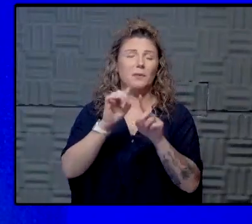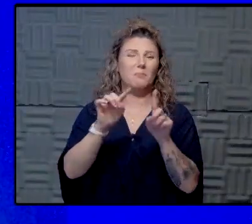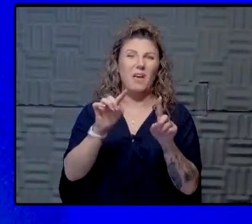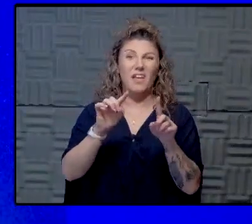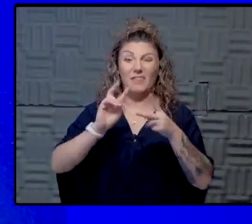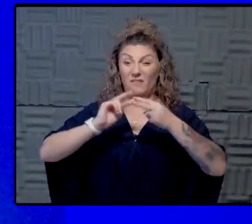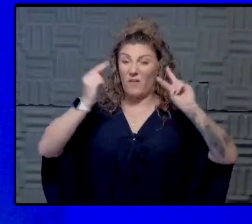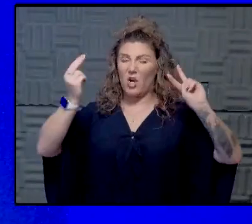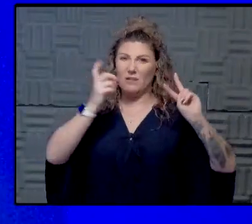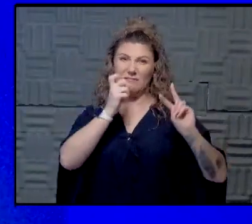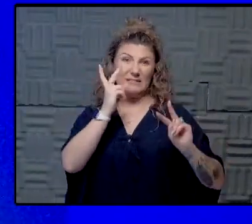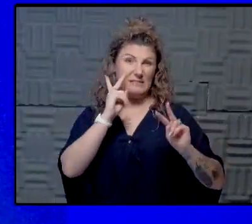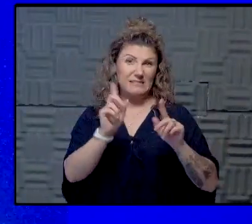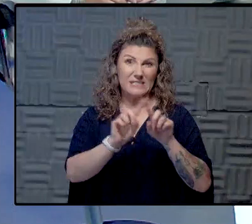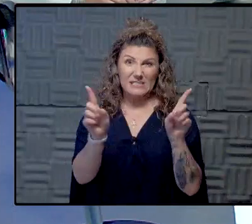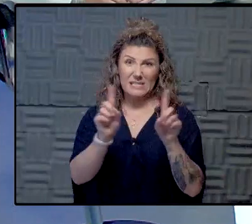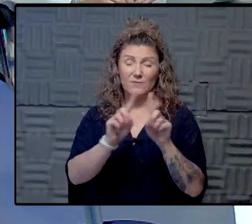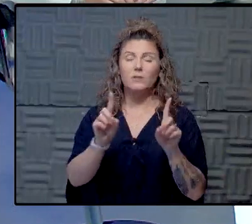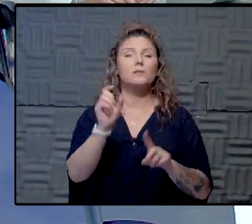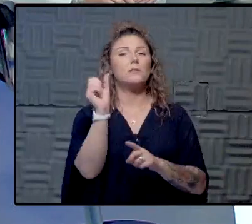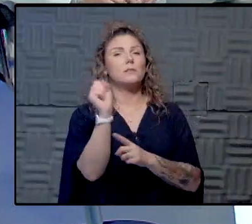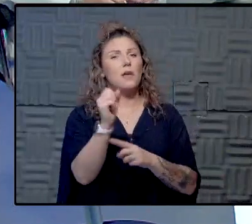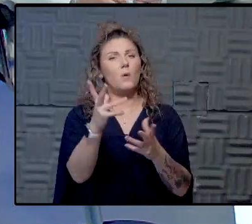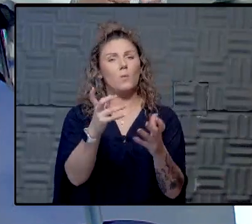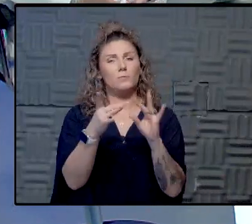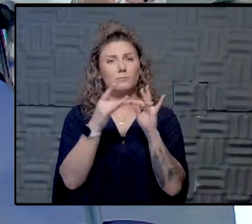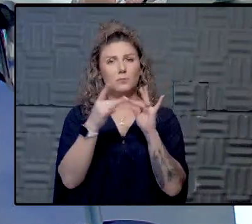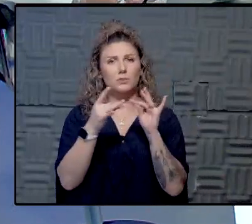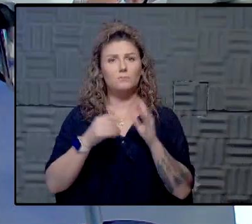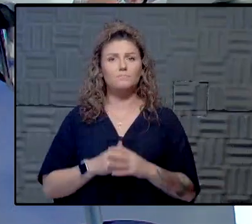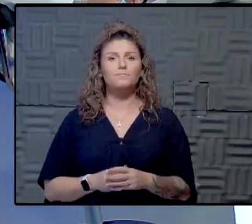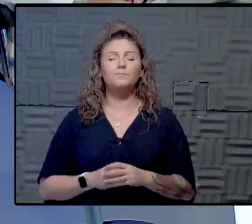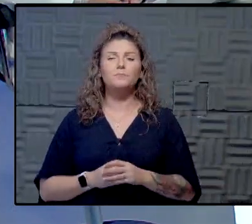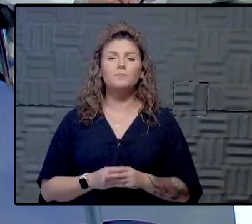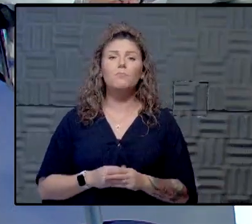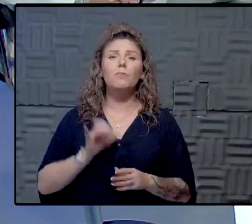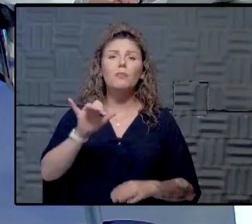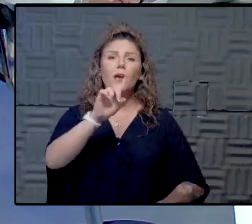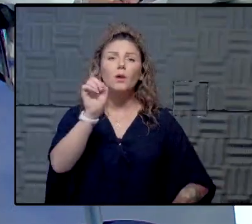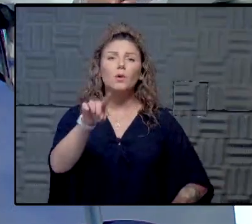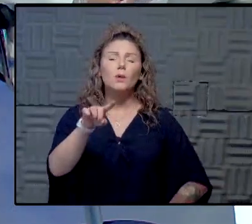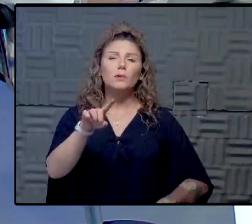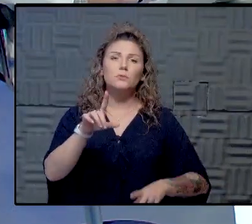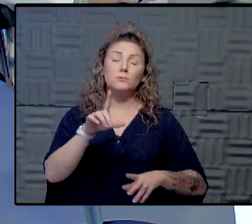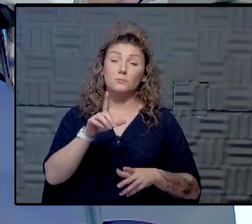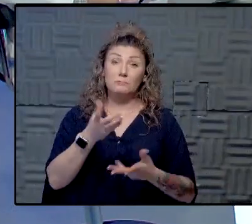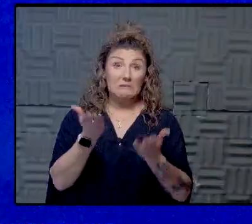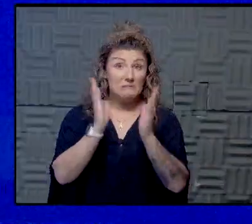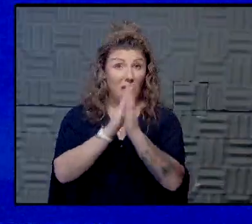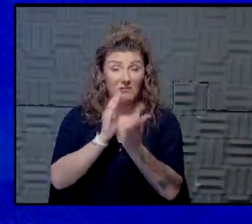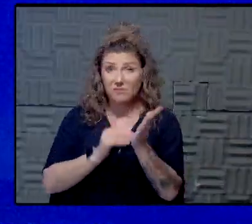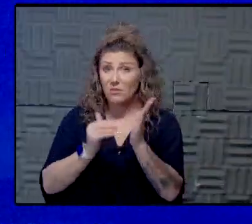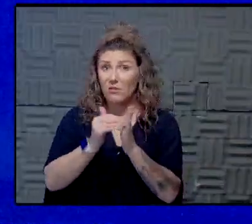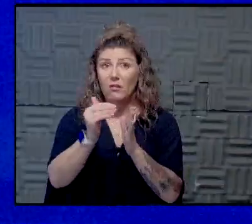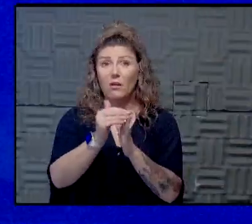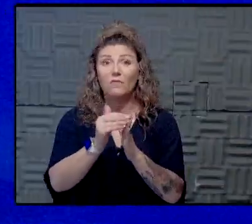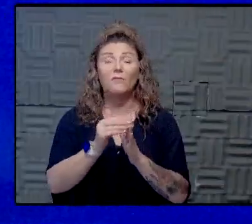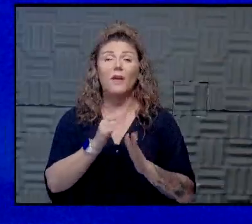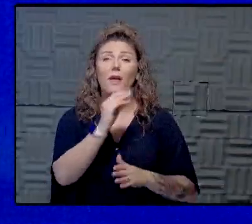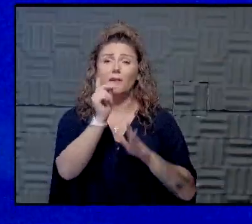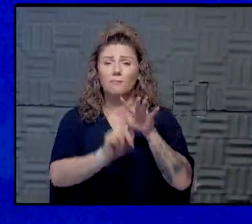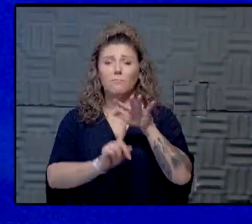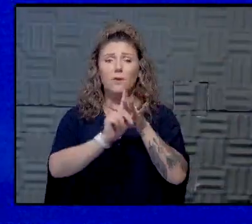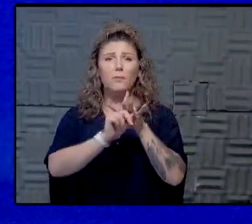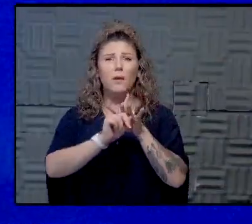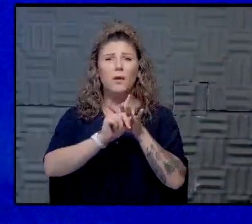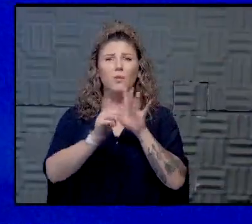in the variants for illness for our kids. Yeah, and I'd like to say, that question continues to be asked, and certainly that was asked, and it came up